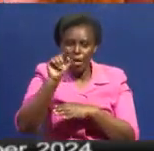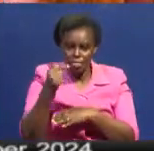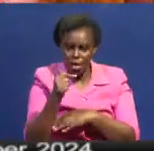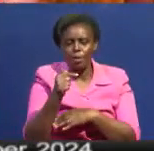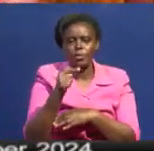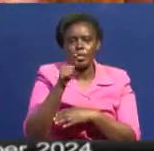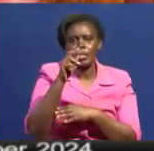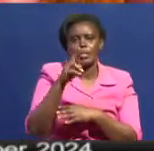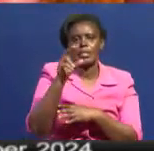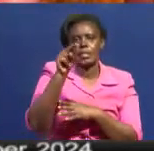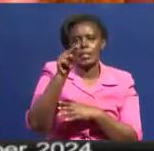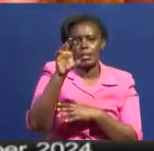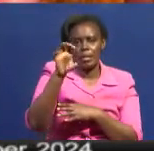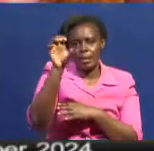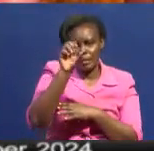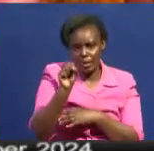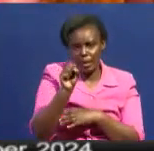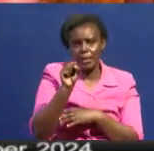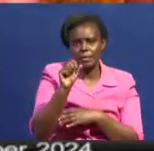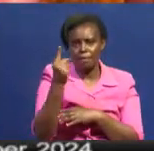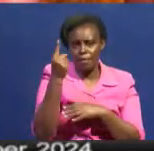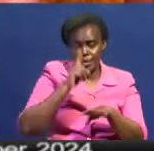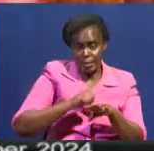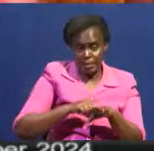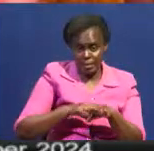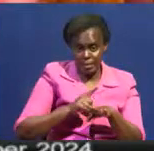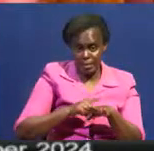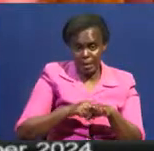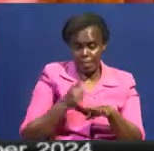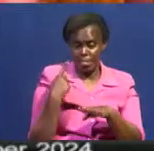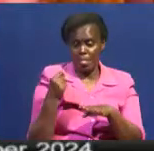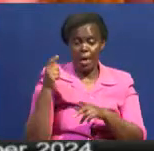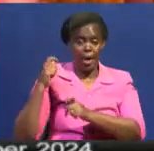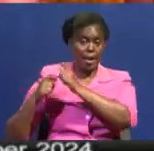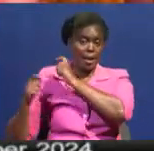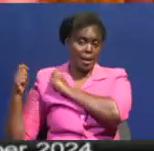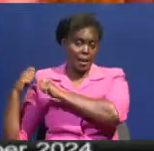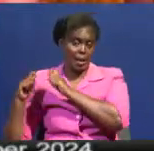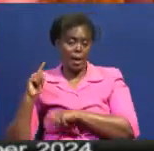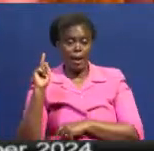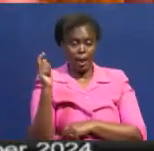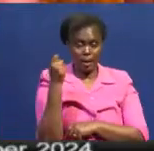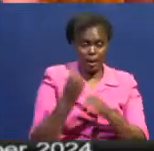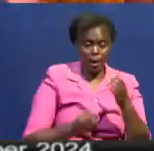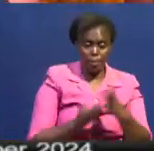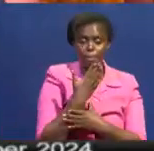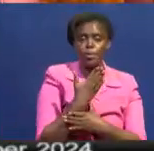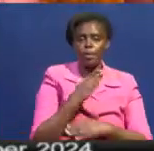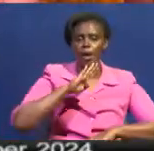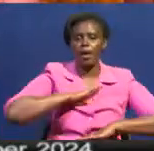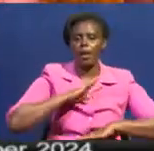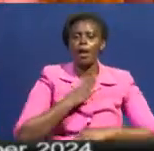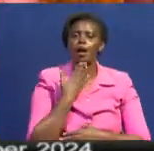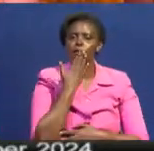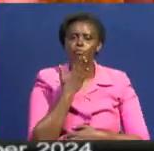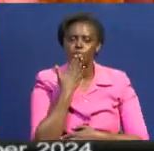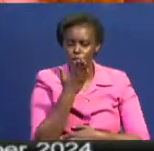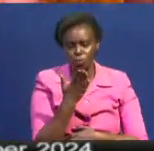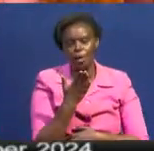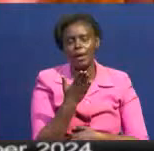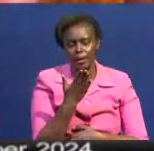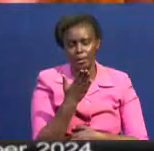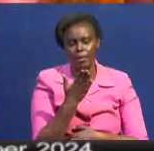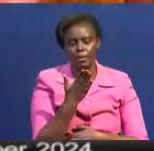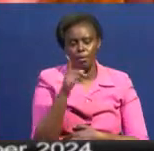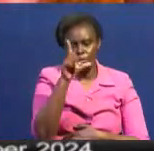40,000 metric tons. For the first time in recent history, Kenya is producing enough sugar to meet